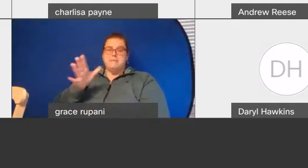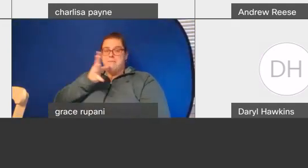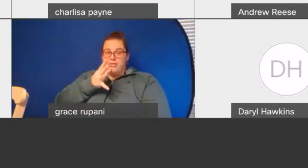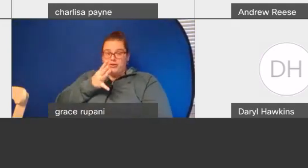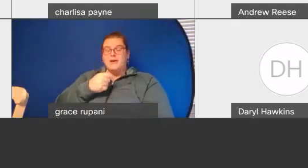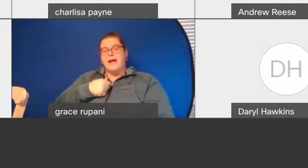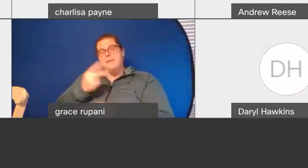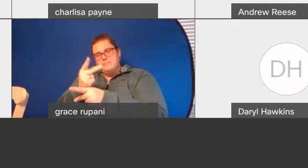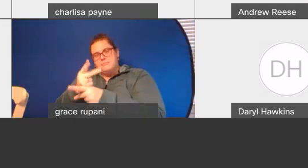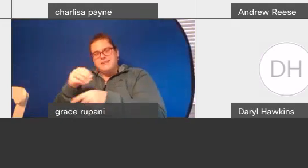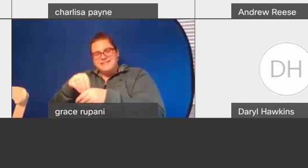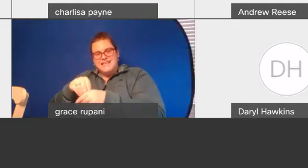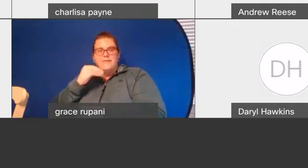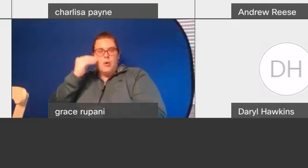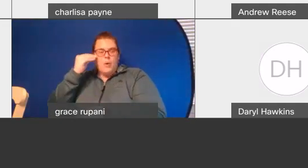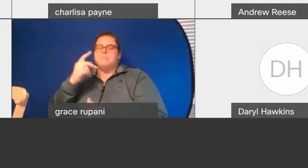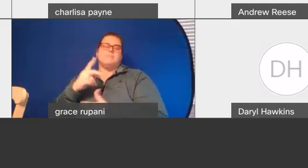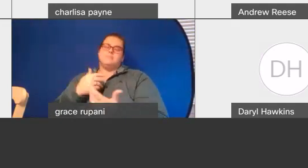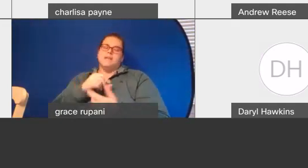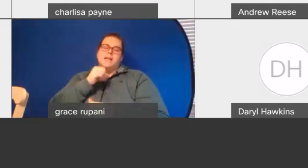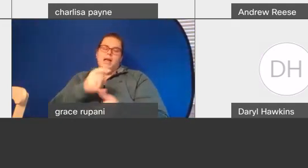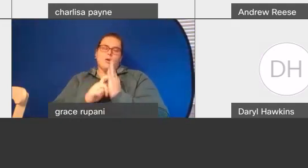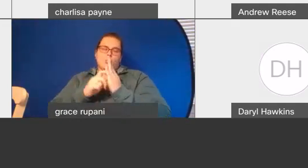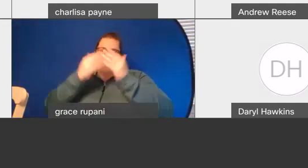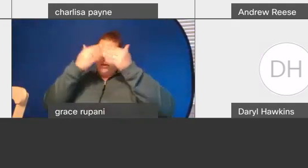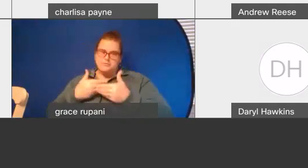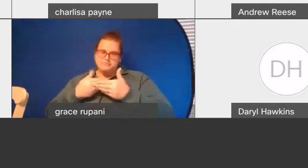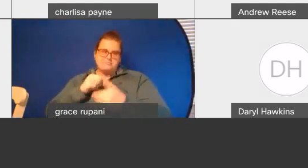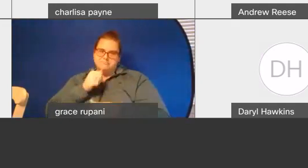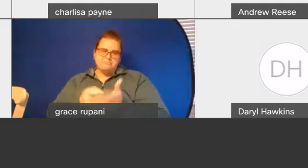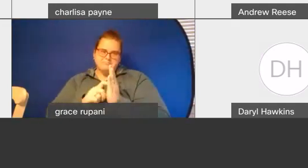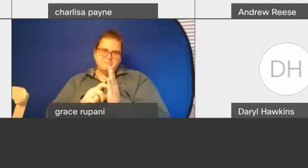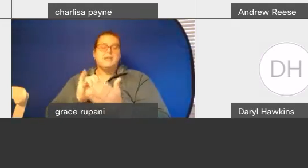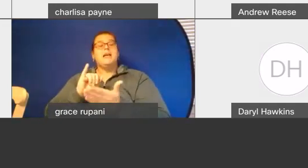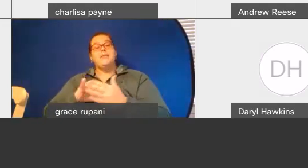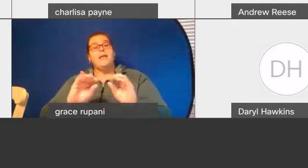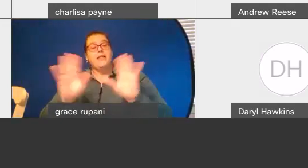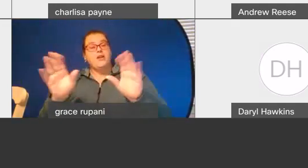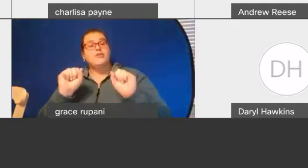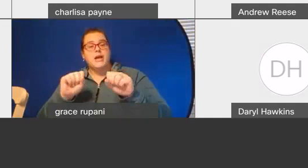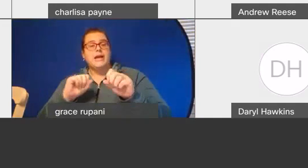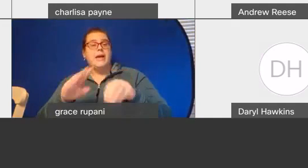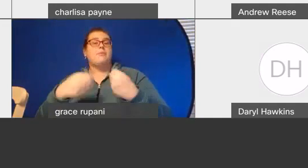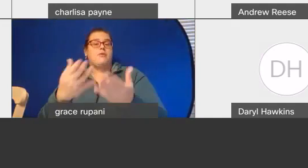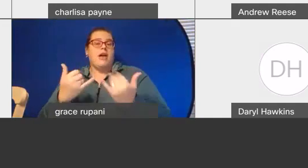individuals living in the home. And that is a clarification I can provide now.